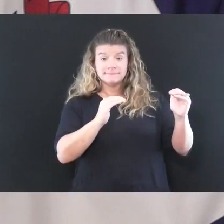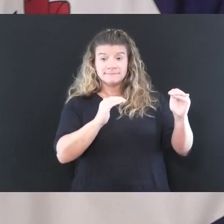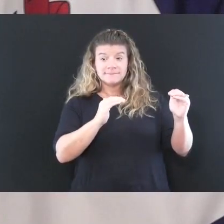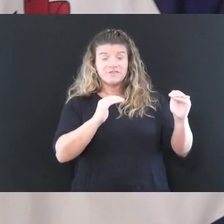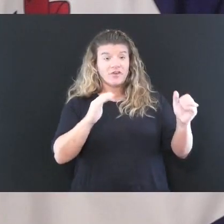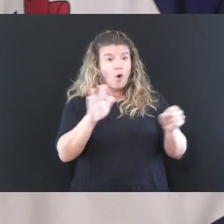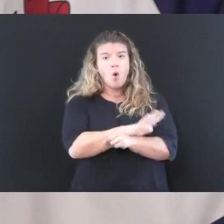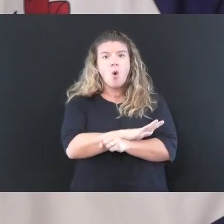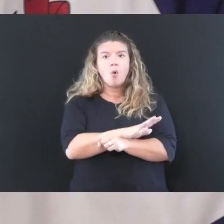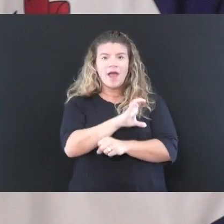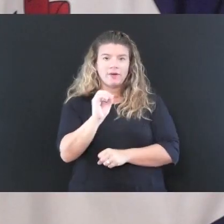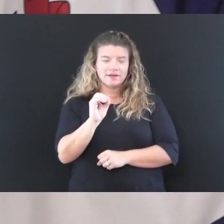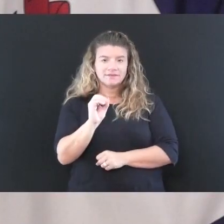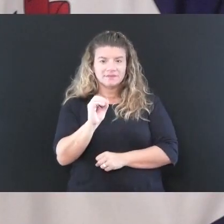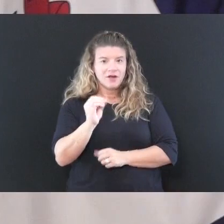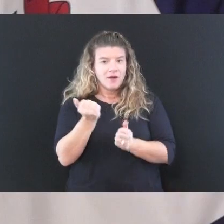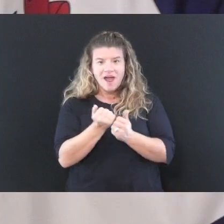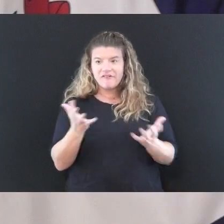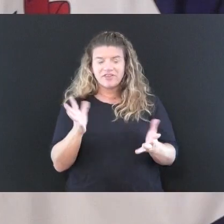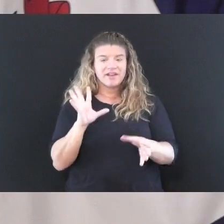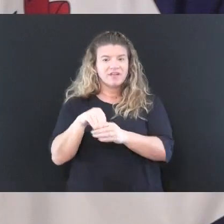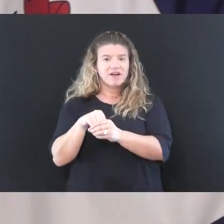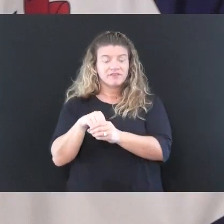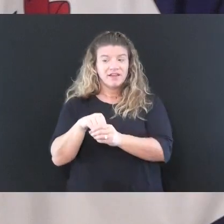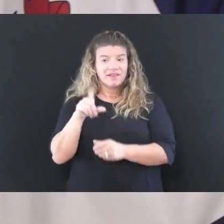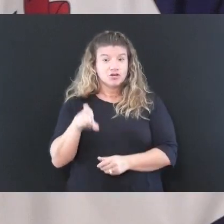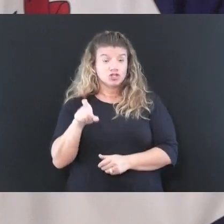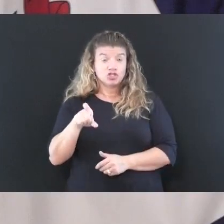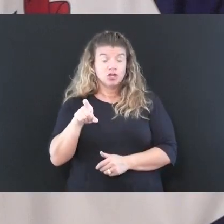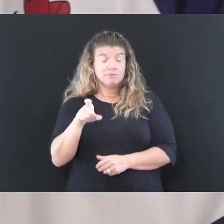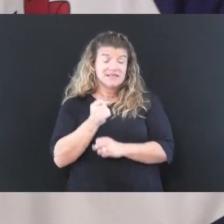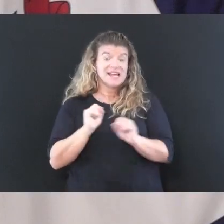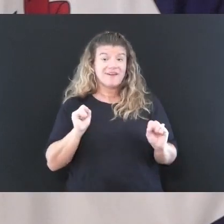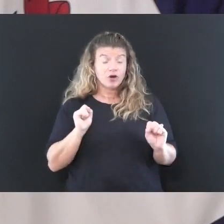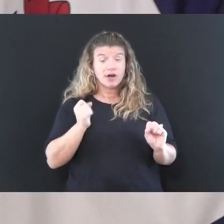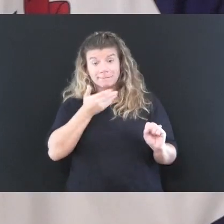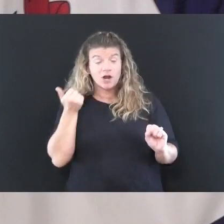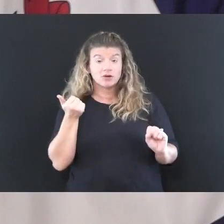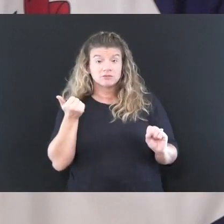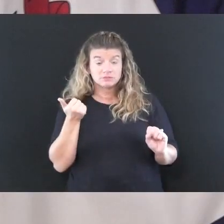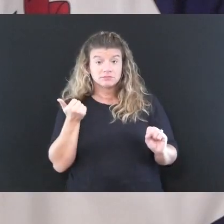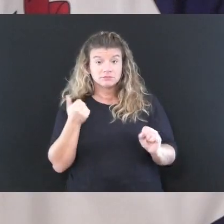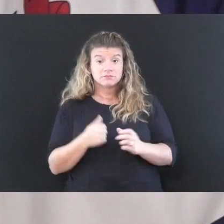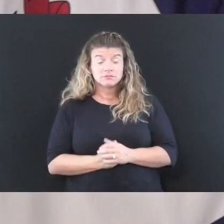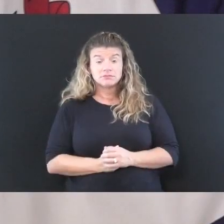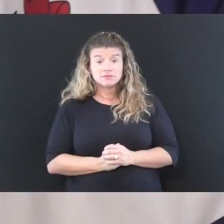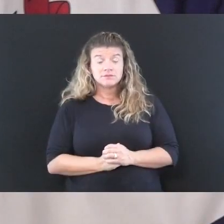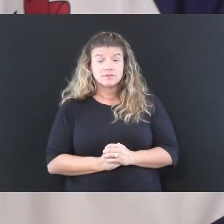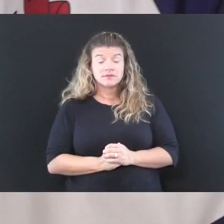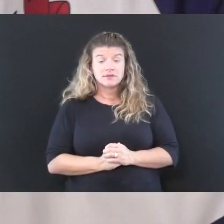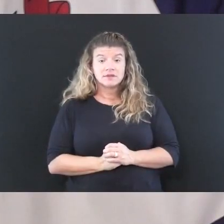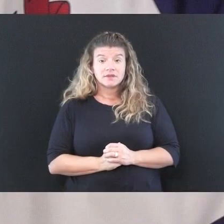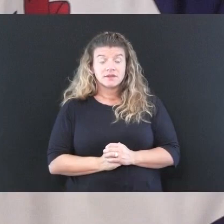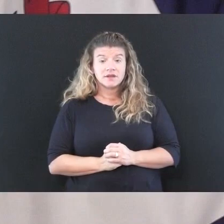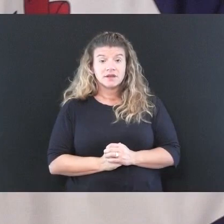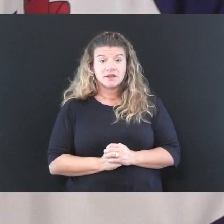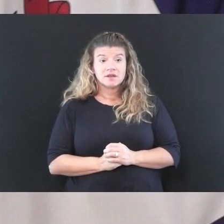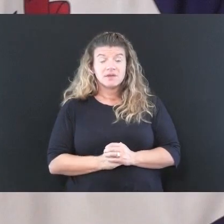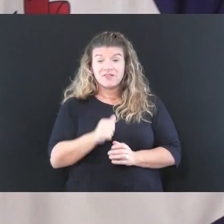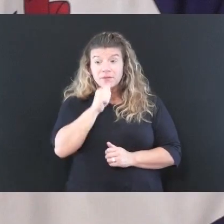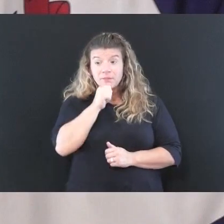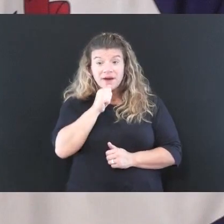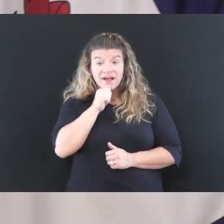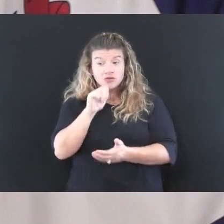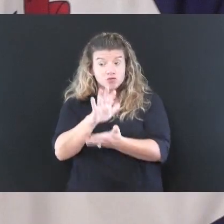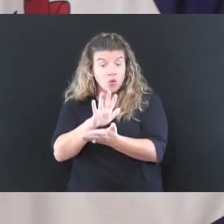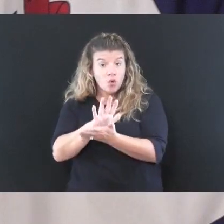county. And with all this, it should just make things safer and better. But from the standpoint of a private school,